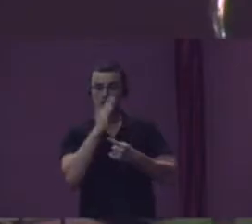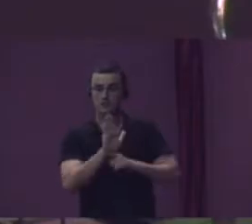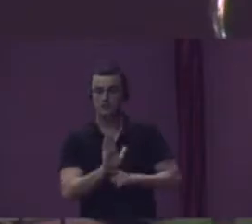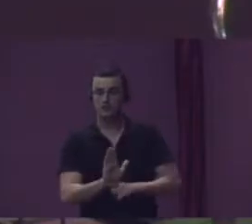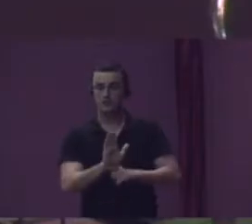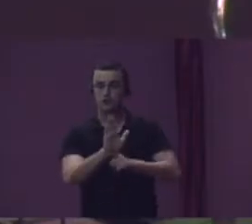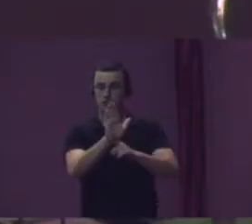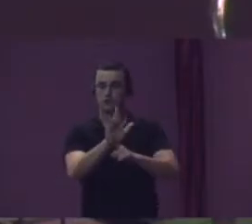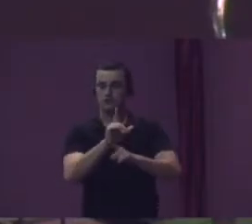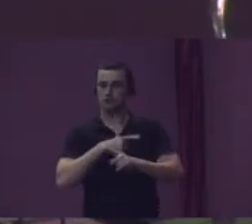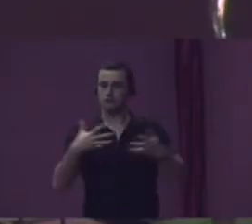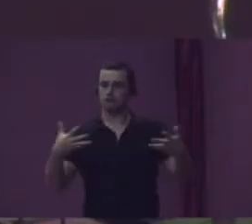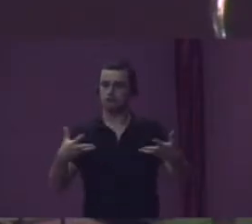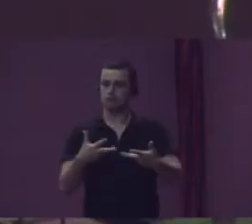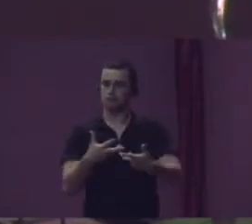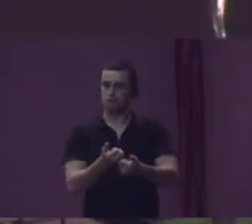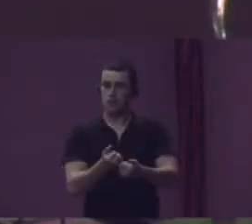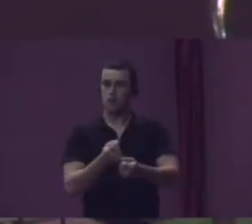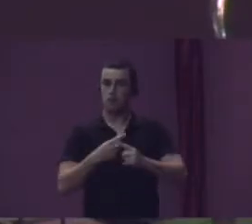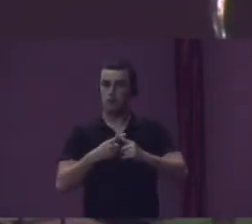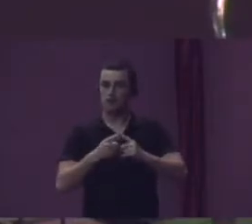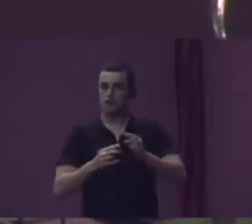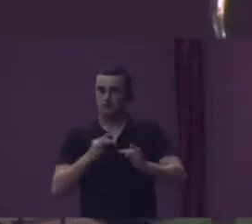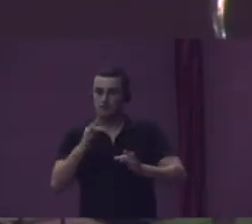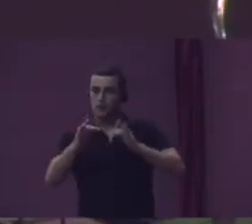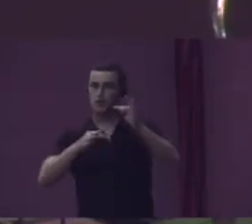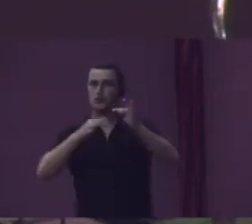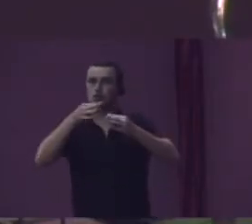also offered some new options for women.